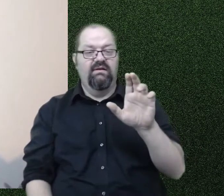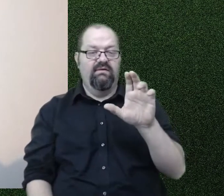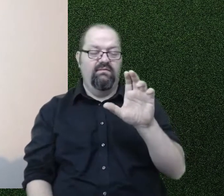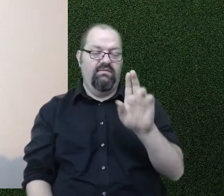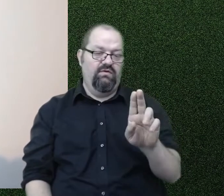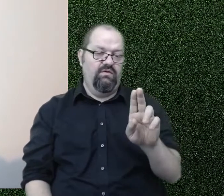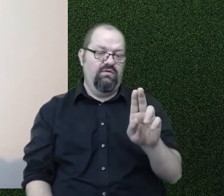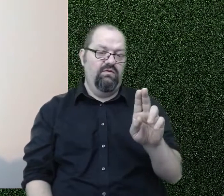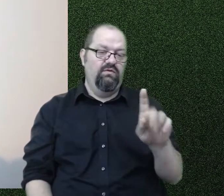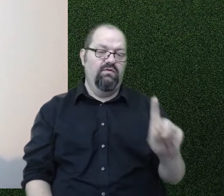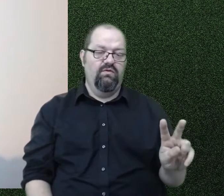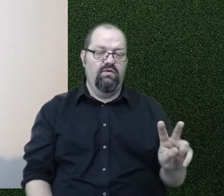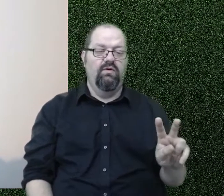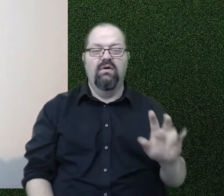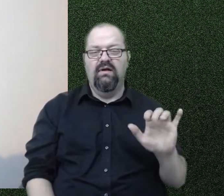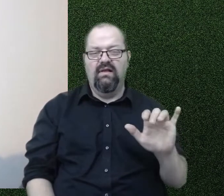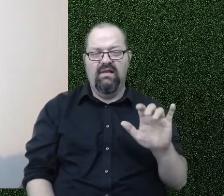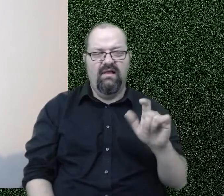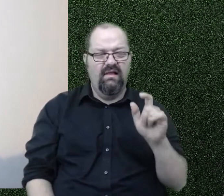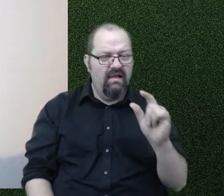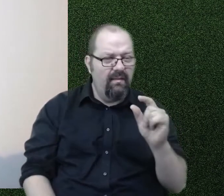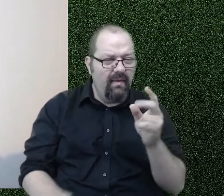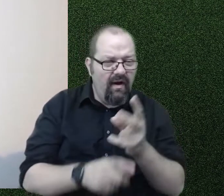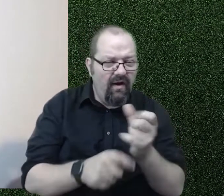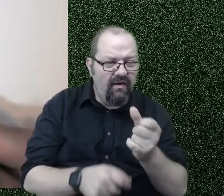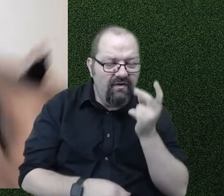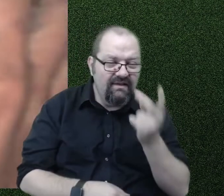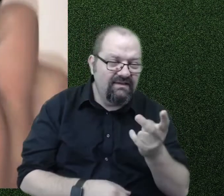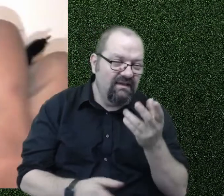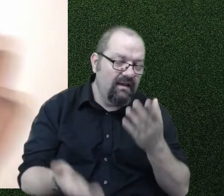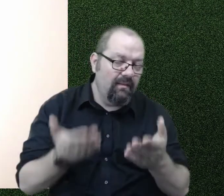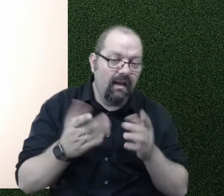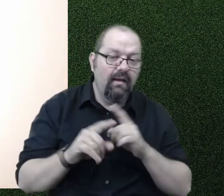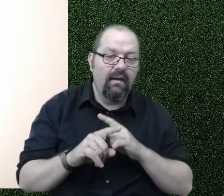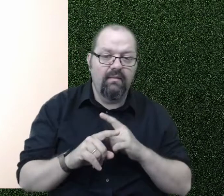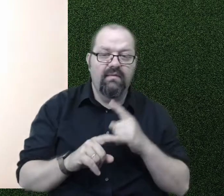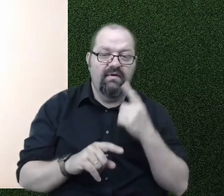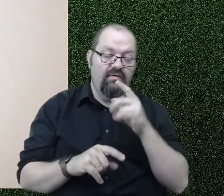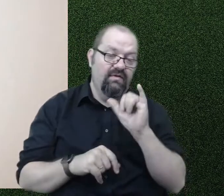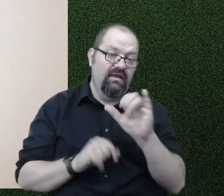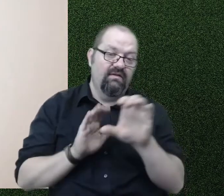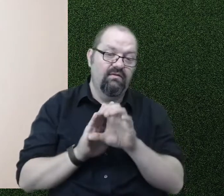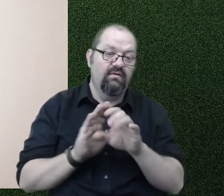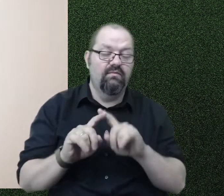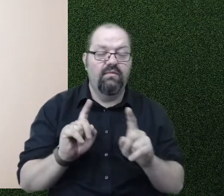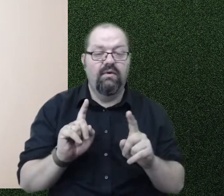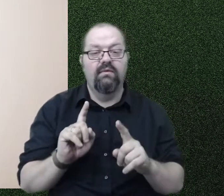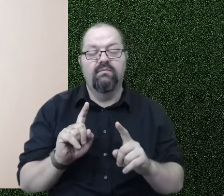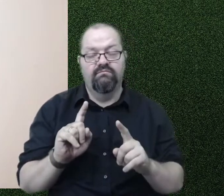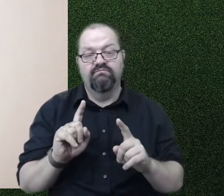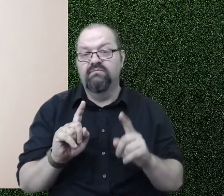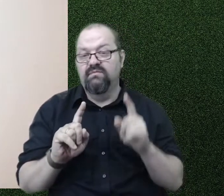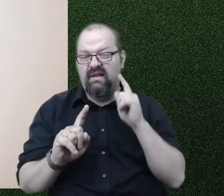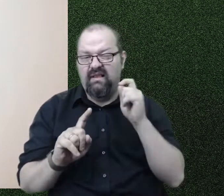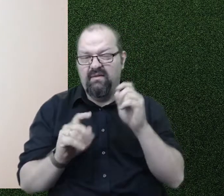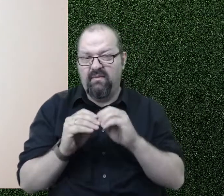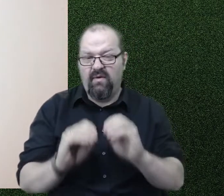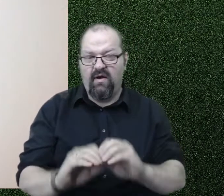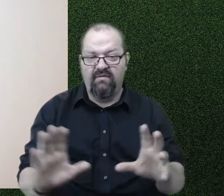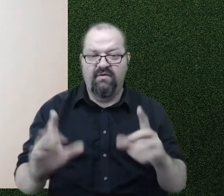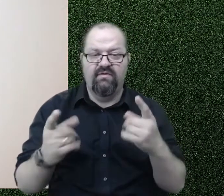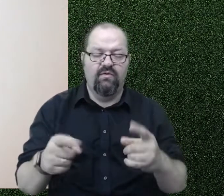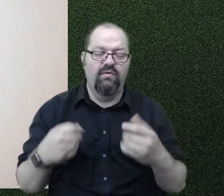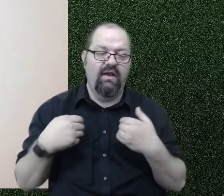It's a little bit difficult to see in this case, but I think it's a little bit more obvious here when we've got the concrete